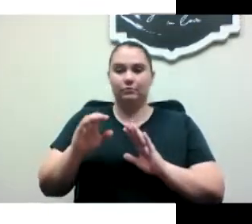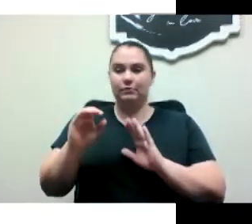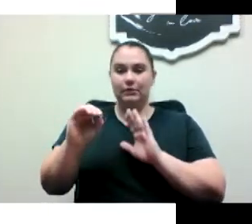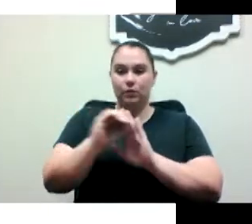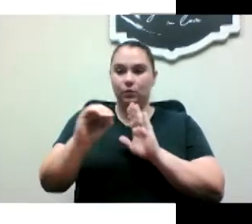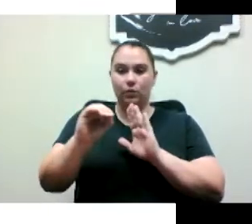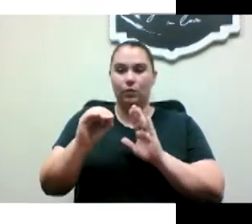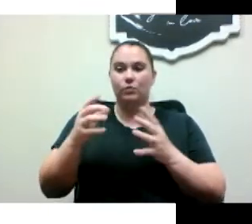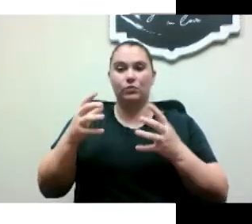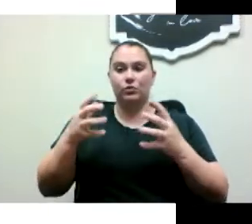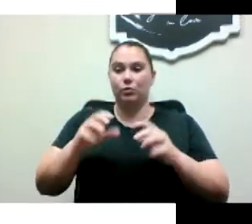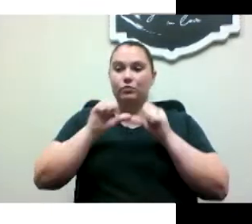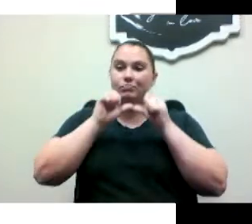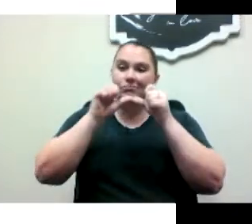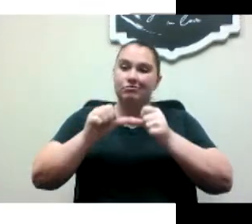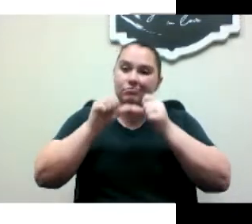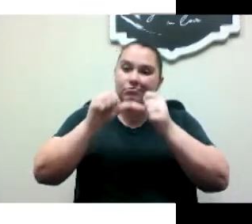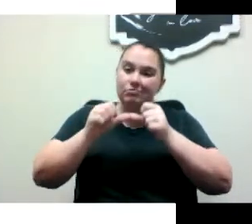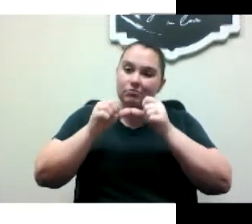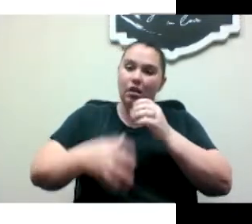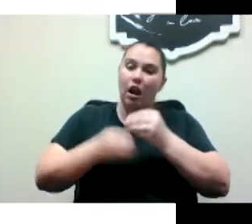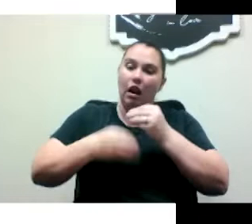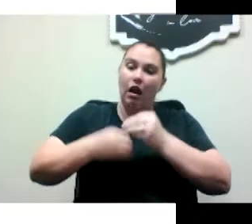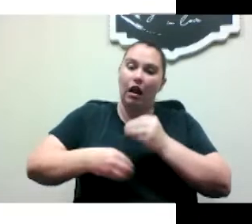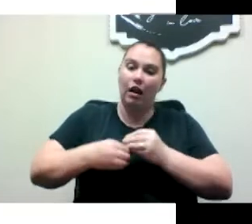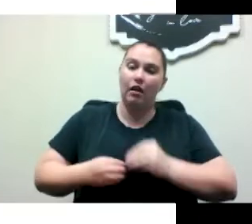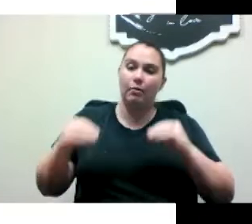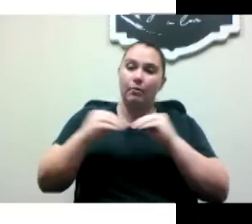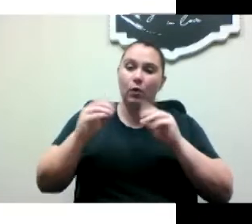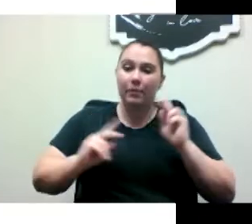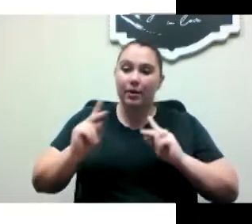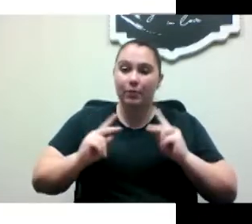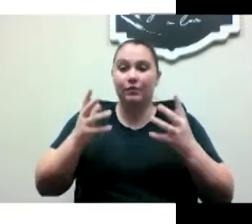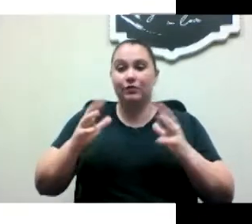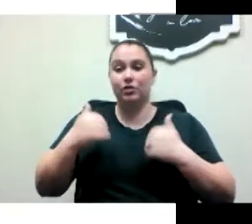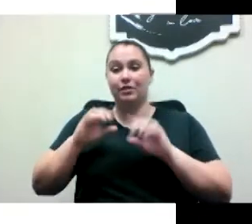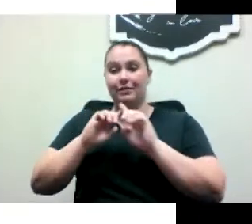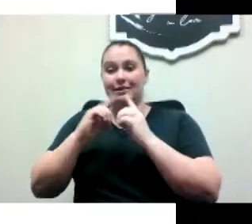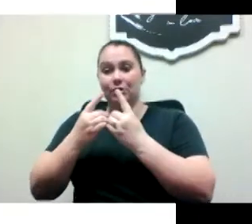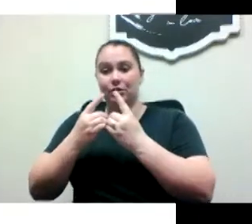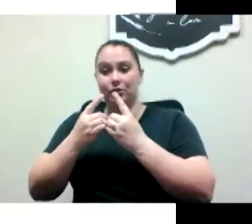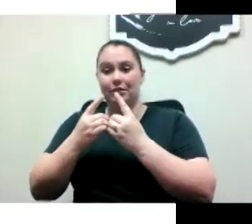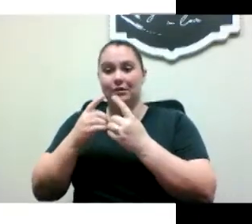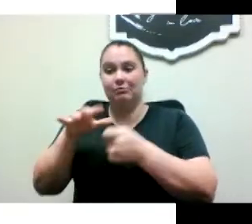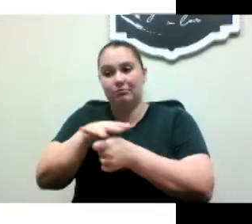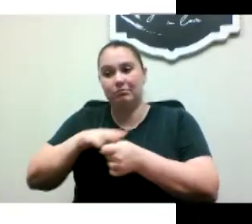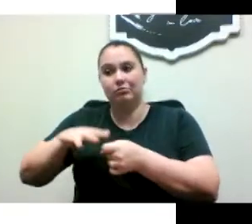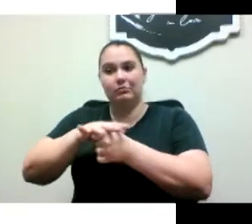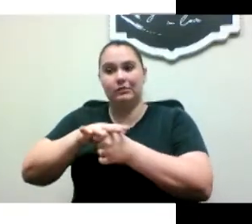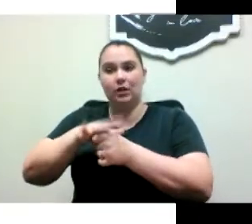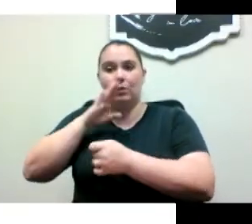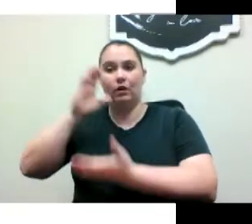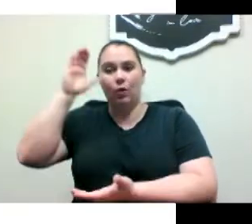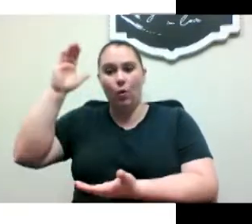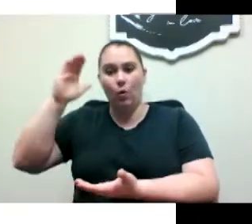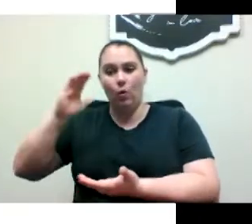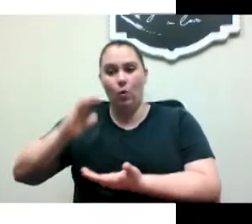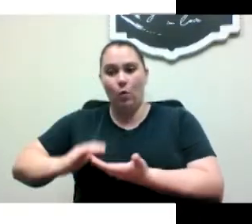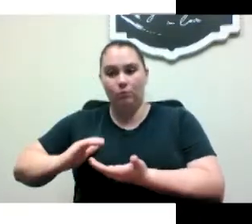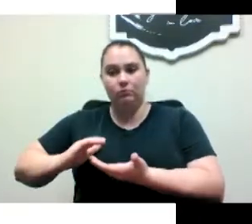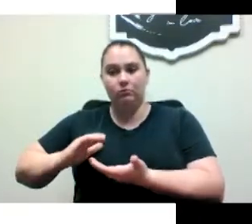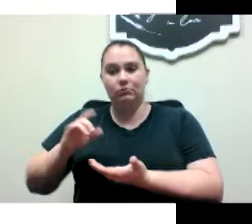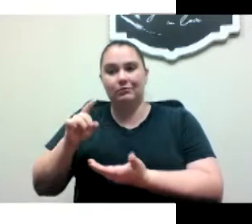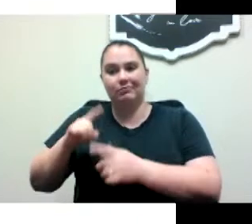not want to continue adding population to districts that had a minority profile where it would have continued to lower those profiles.